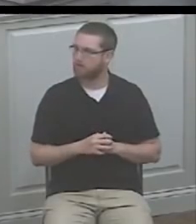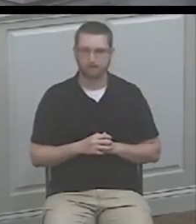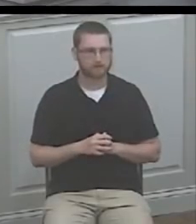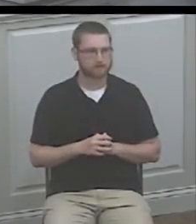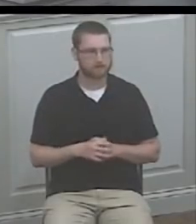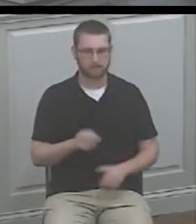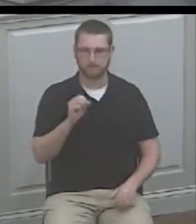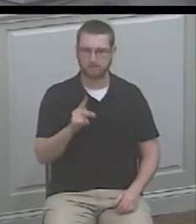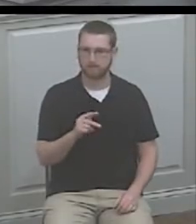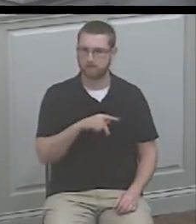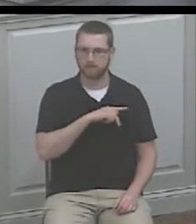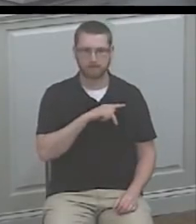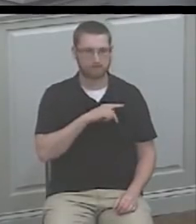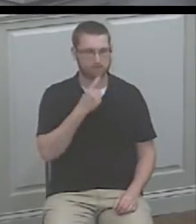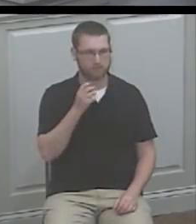Okay.